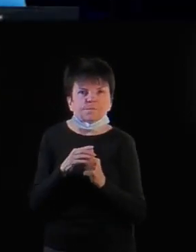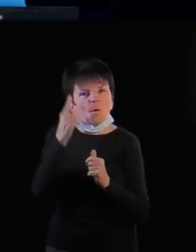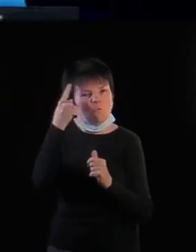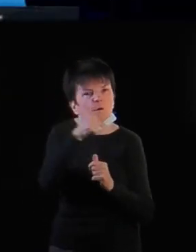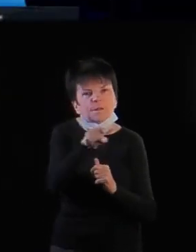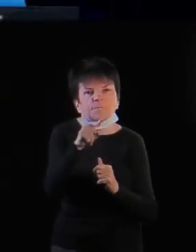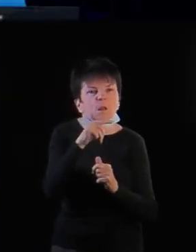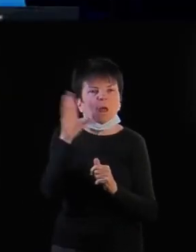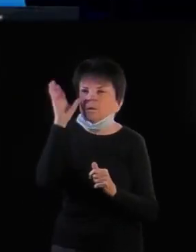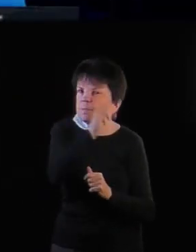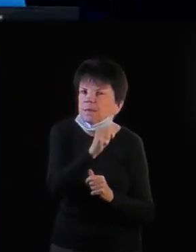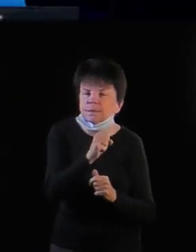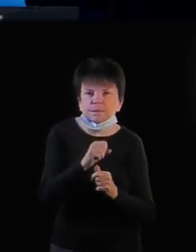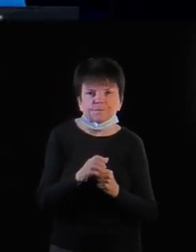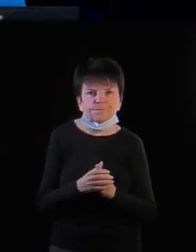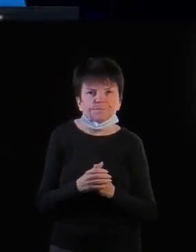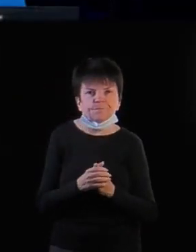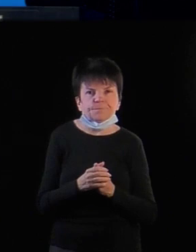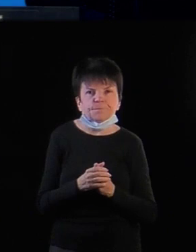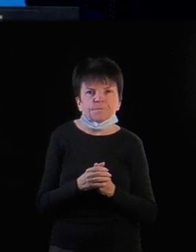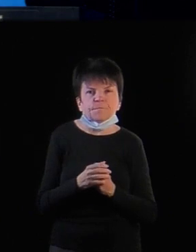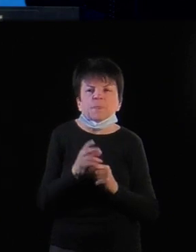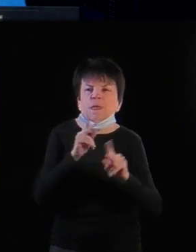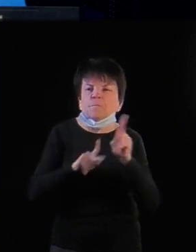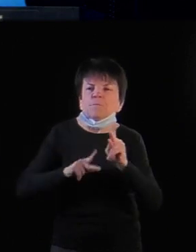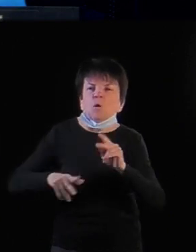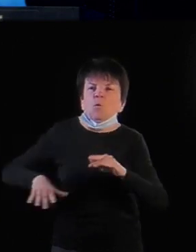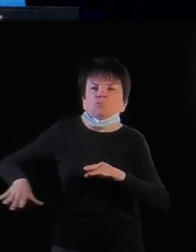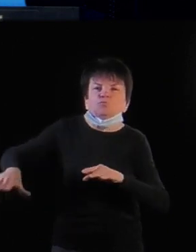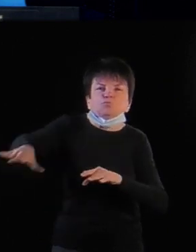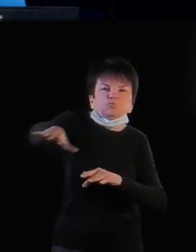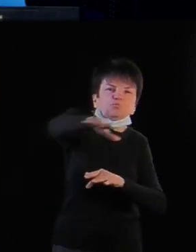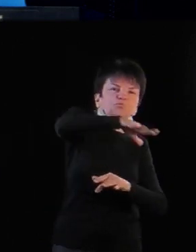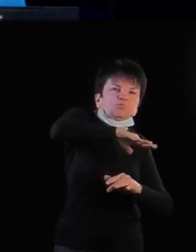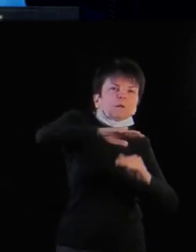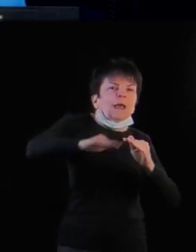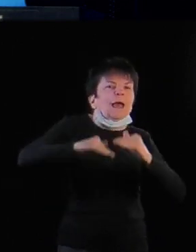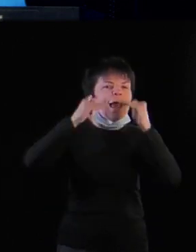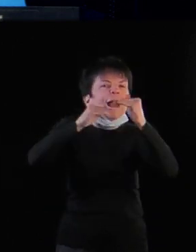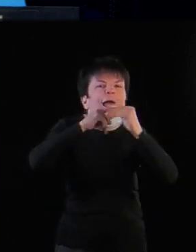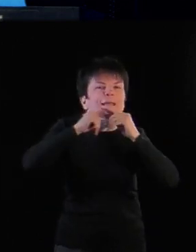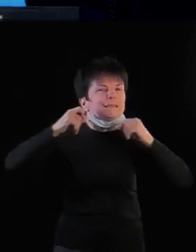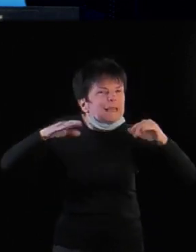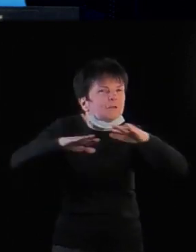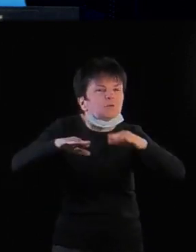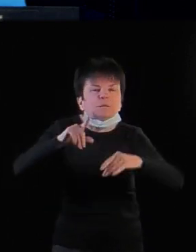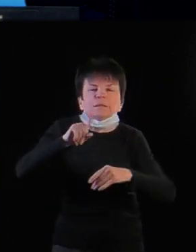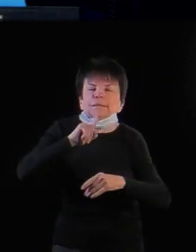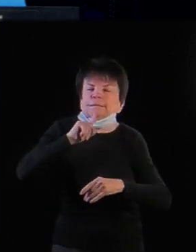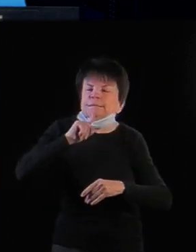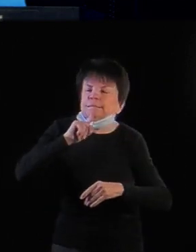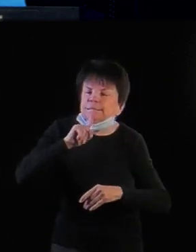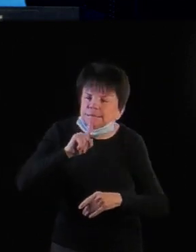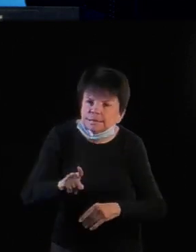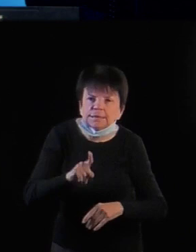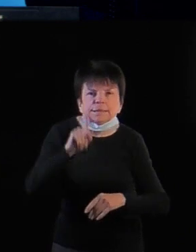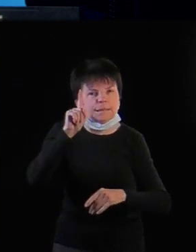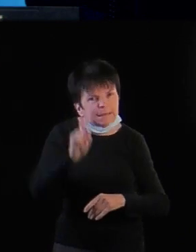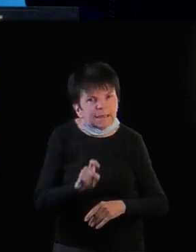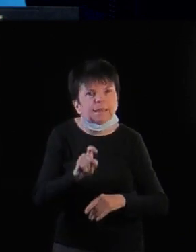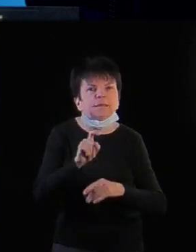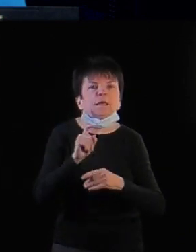people all over the high desert and beyond that desperately need answers to